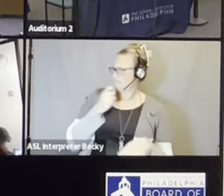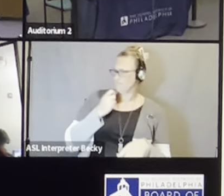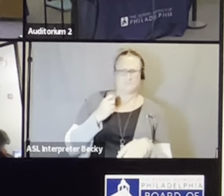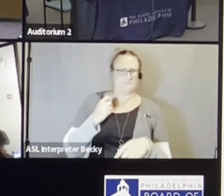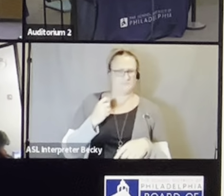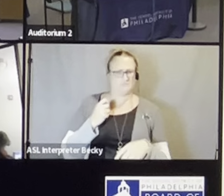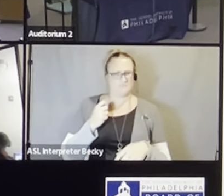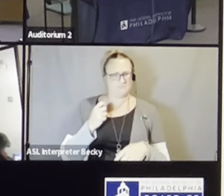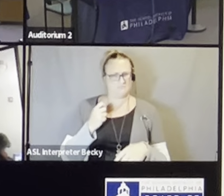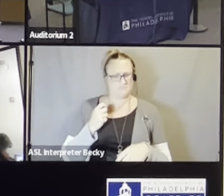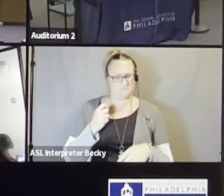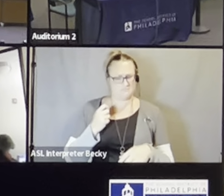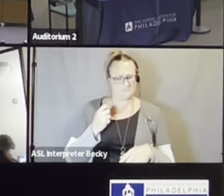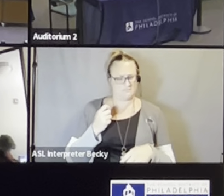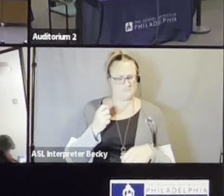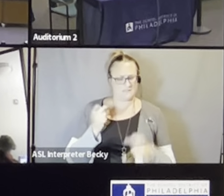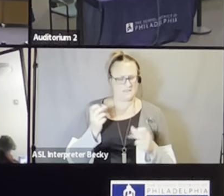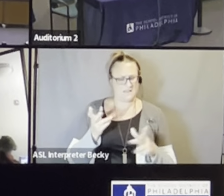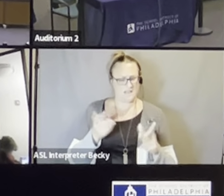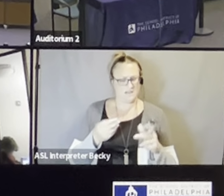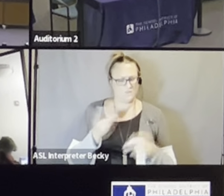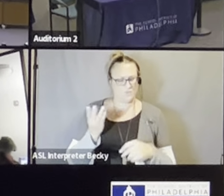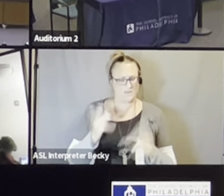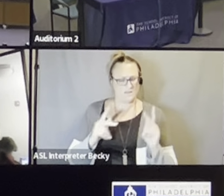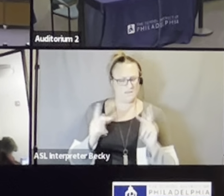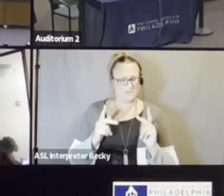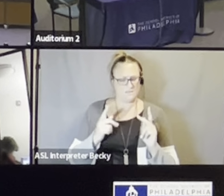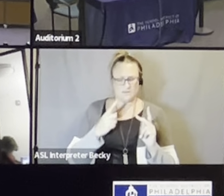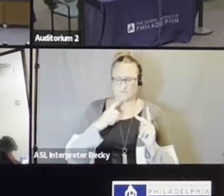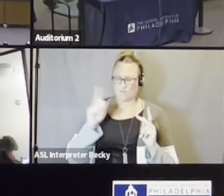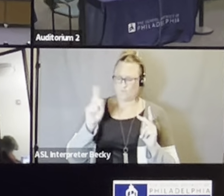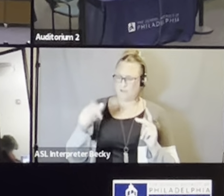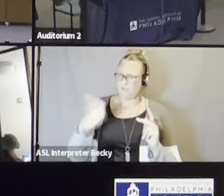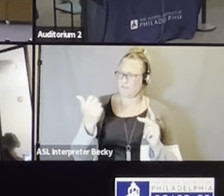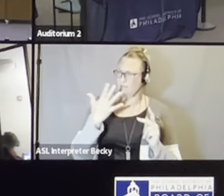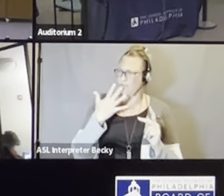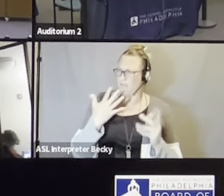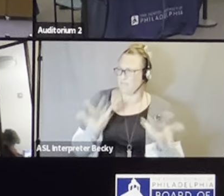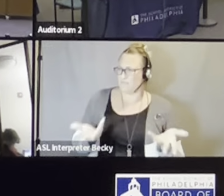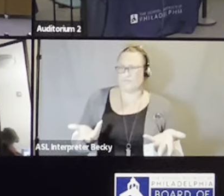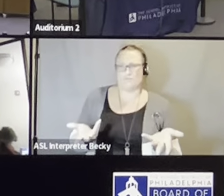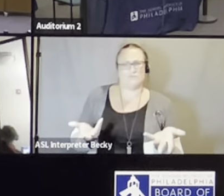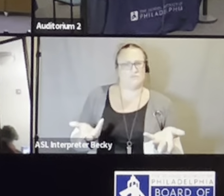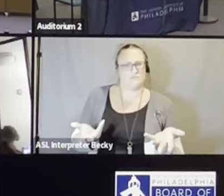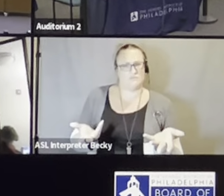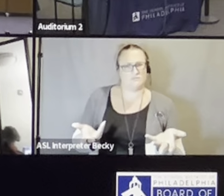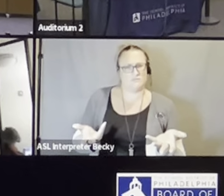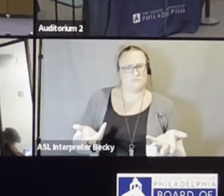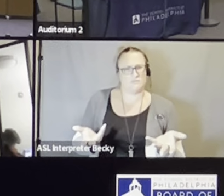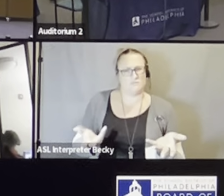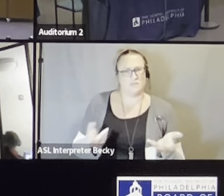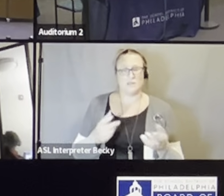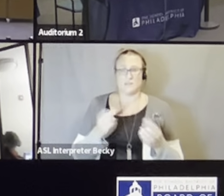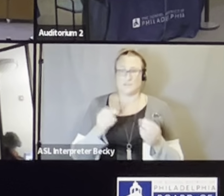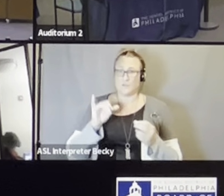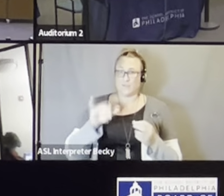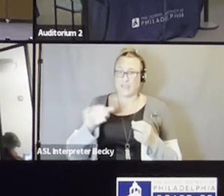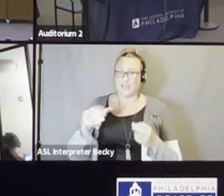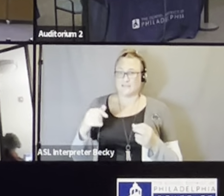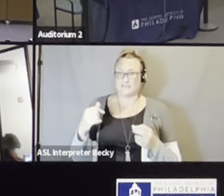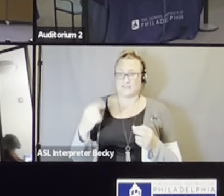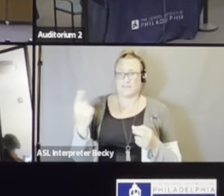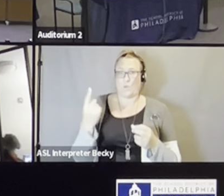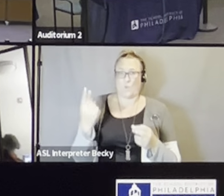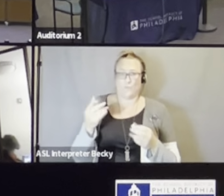here. You know what I mean? But given that that's our course for revocation before anything else,